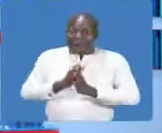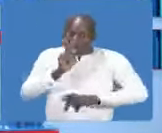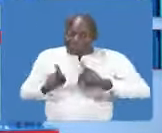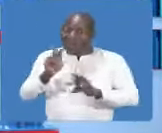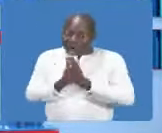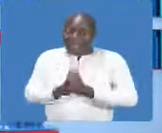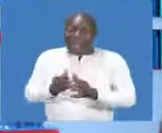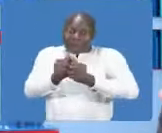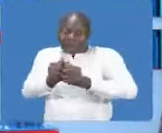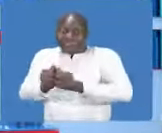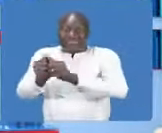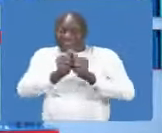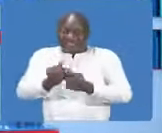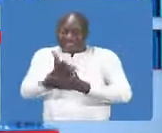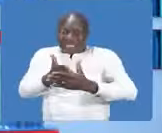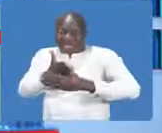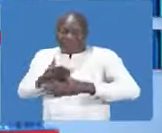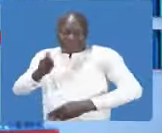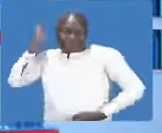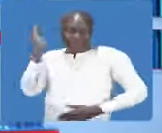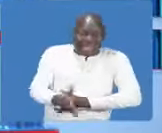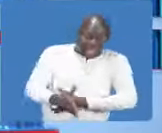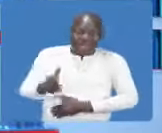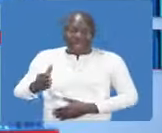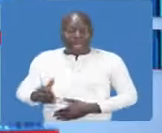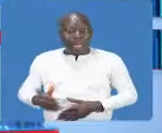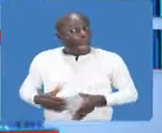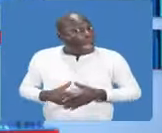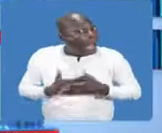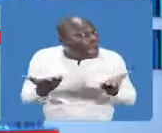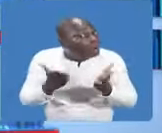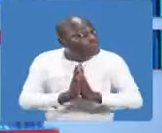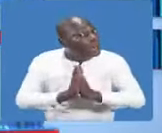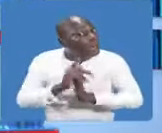ye bɔ mpaye. Minu ada fo wuti me. Enti sei ene ye bɔ mpaye.